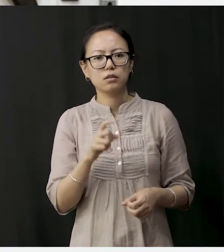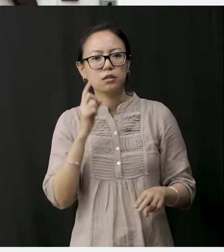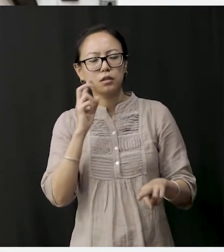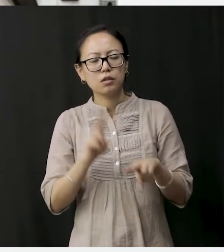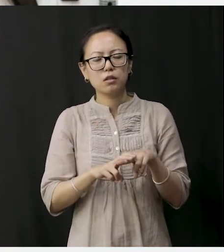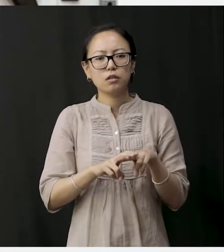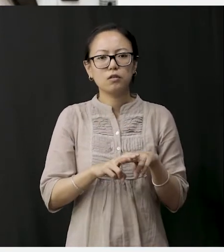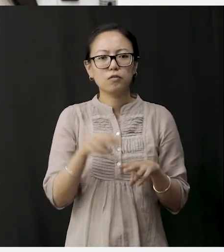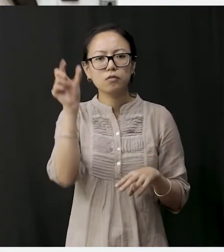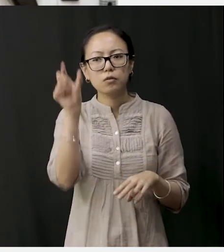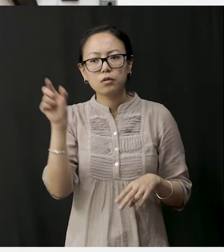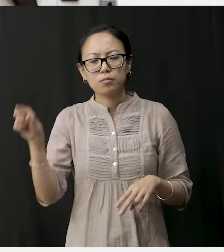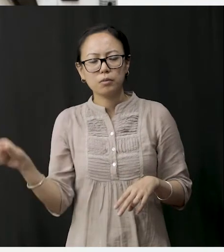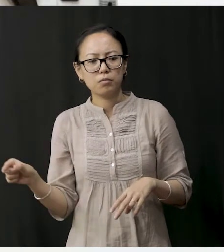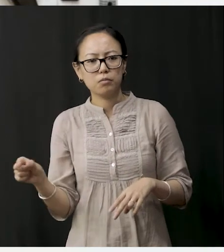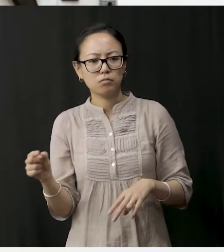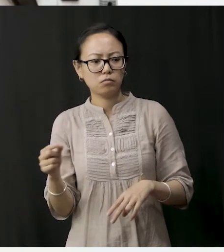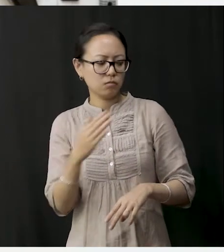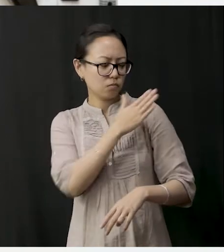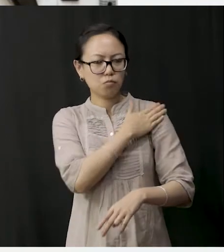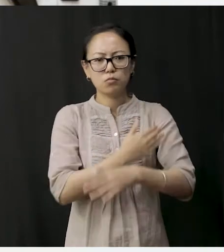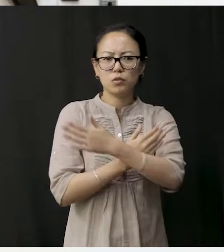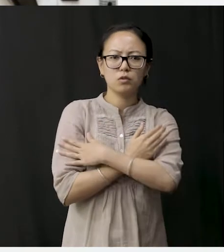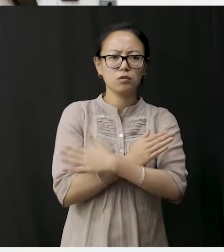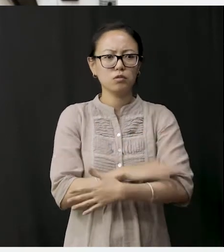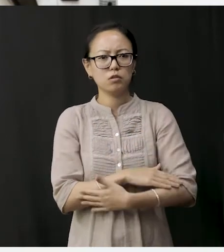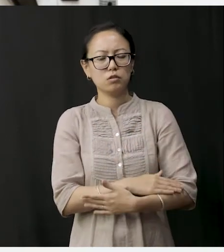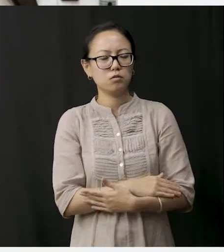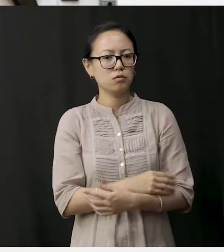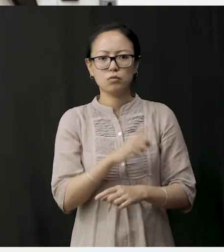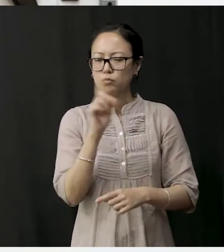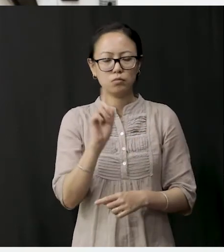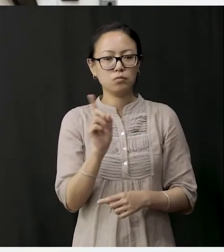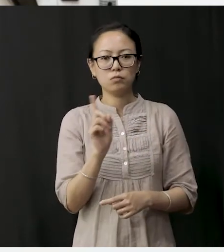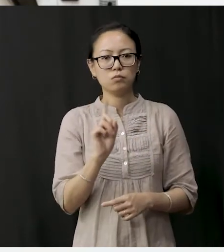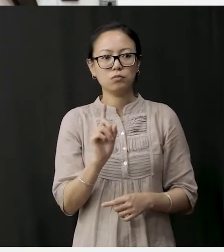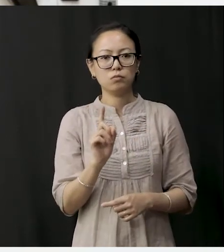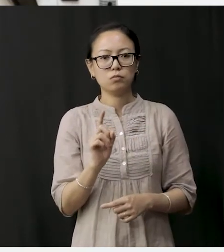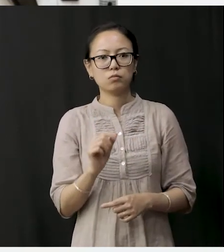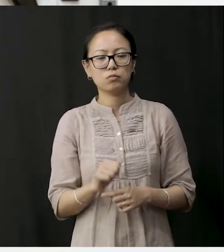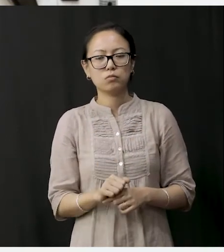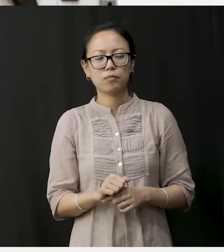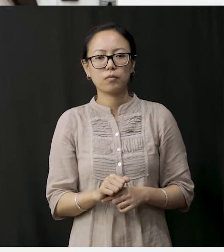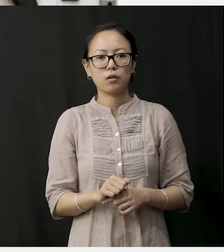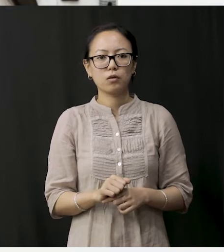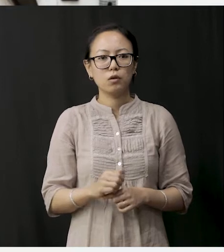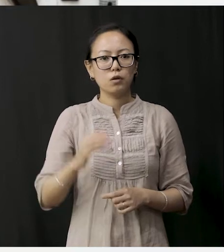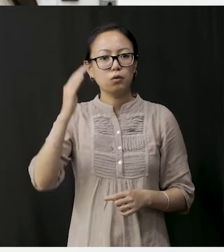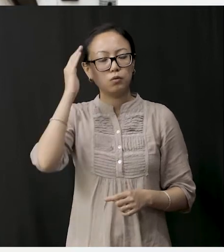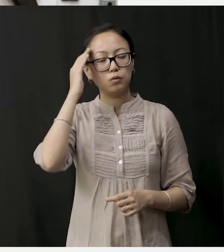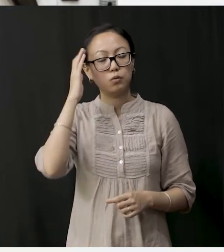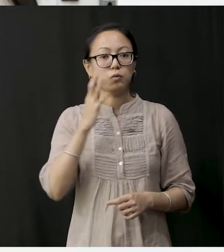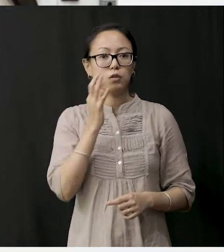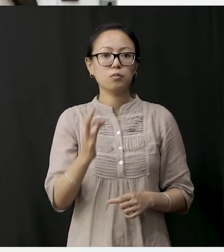right? You have to know which part of the body should be touched by someone and which part of the body has to be protected.